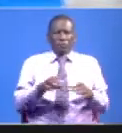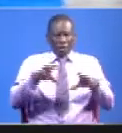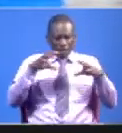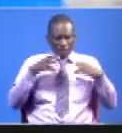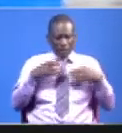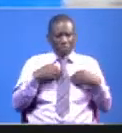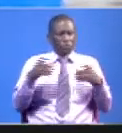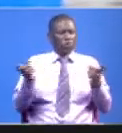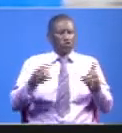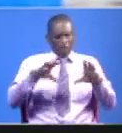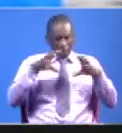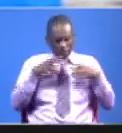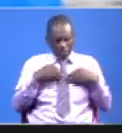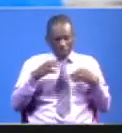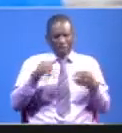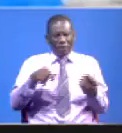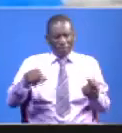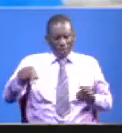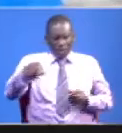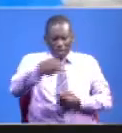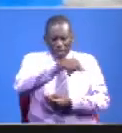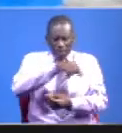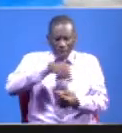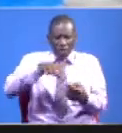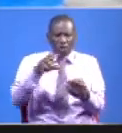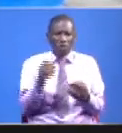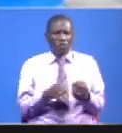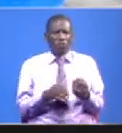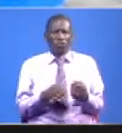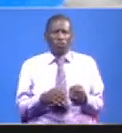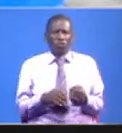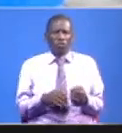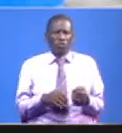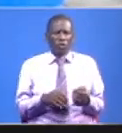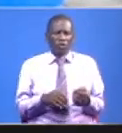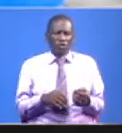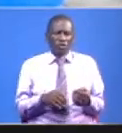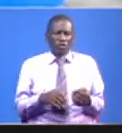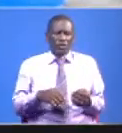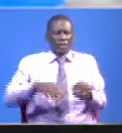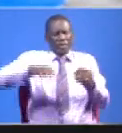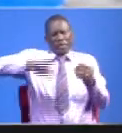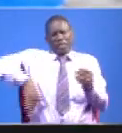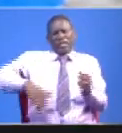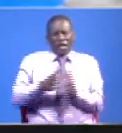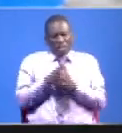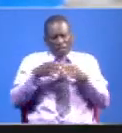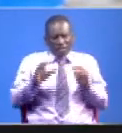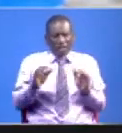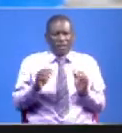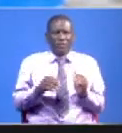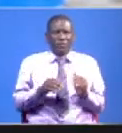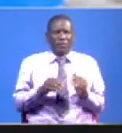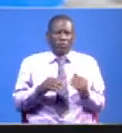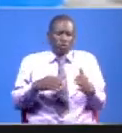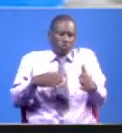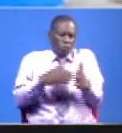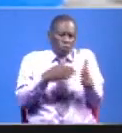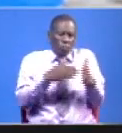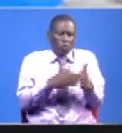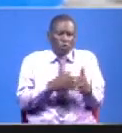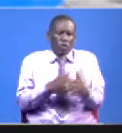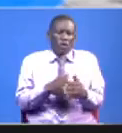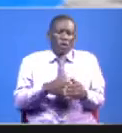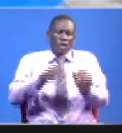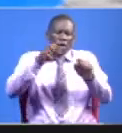accept another cycle of, you know, distractions and delays and tranquilizing drugs that don't